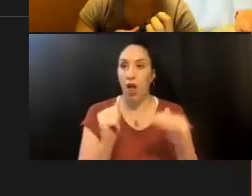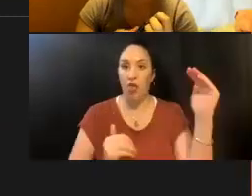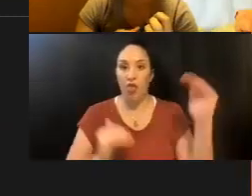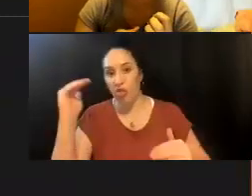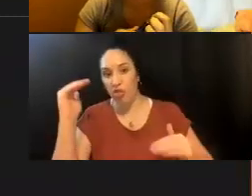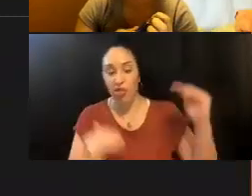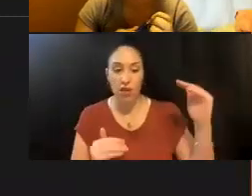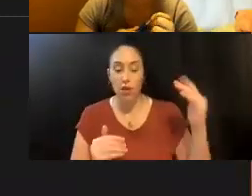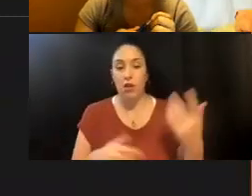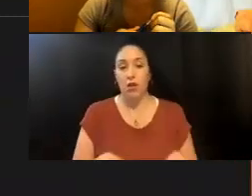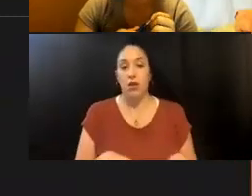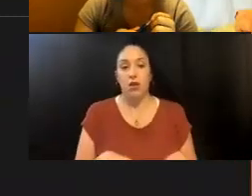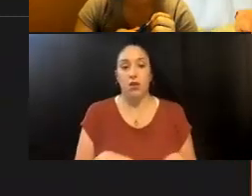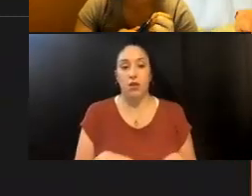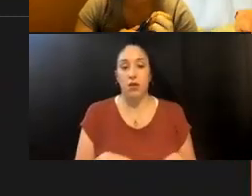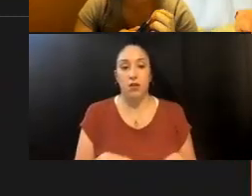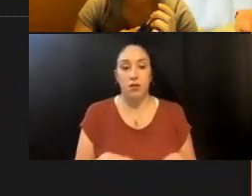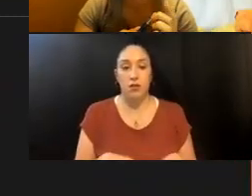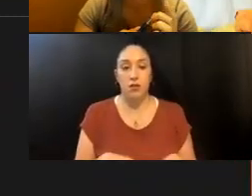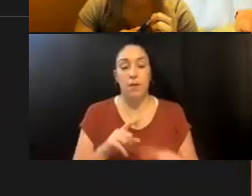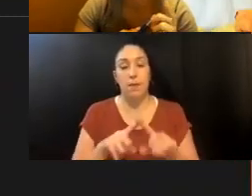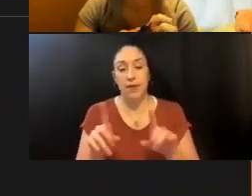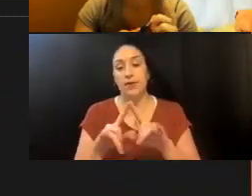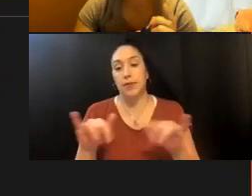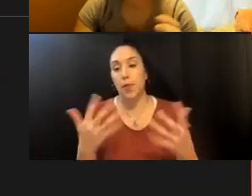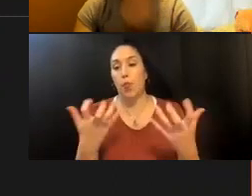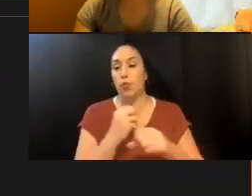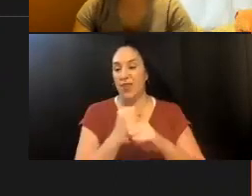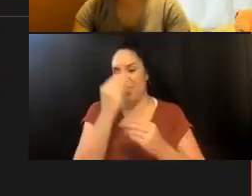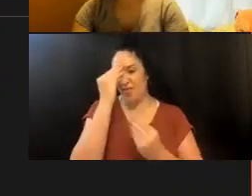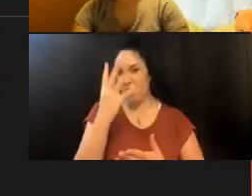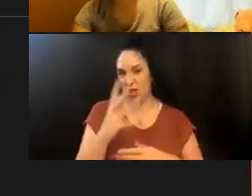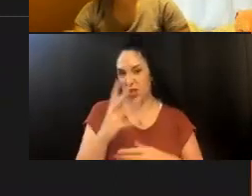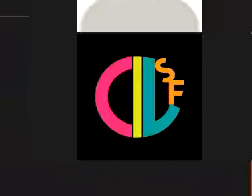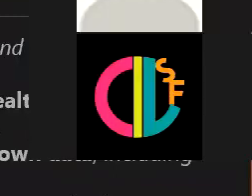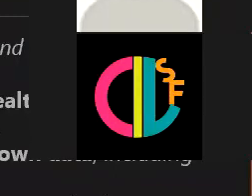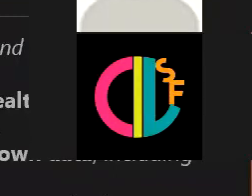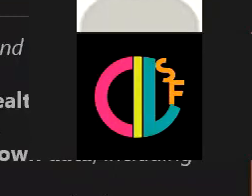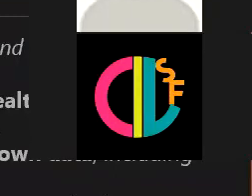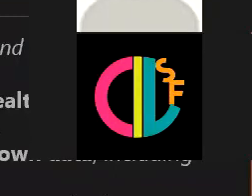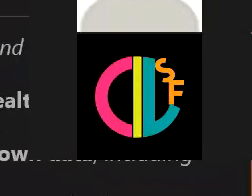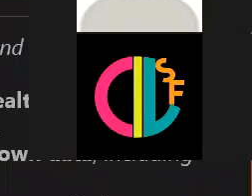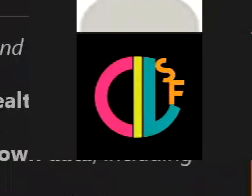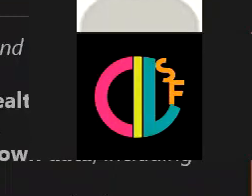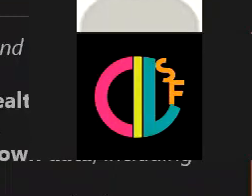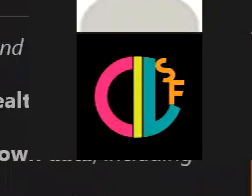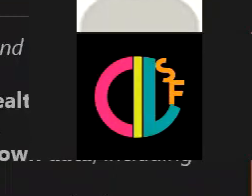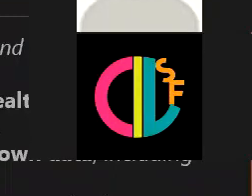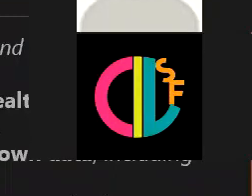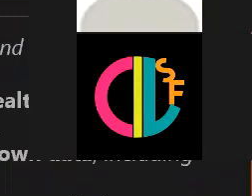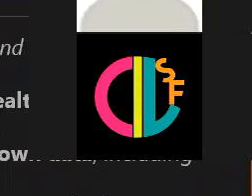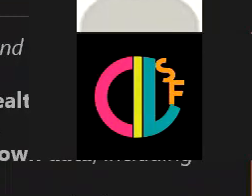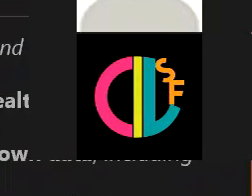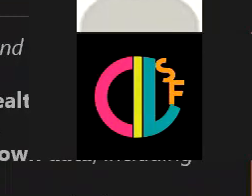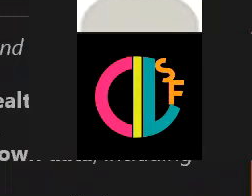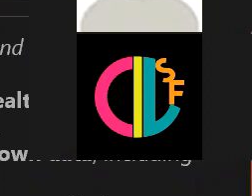with protecting the data for their individual research participants. So what's the promise for participants? Well, this